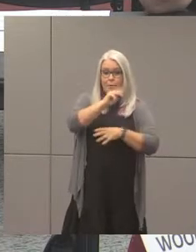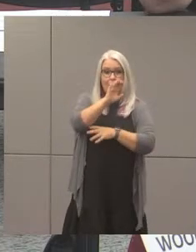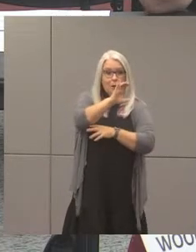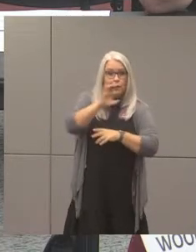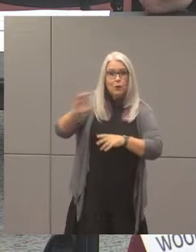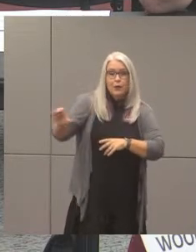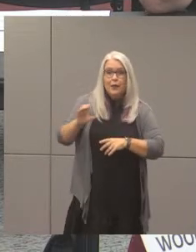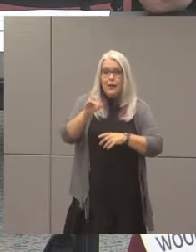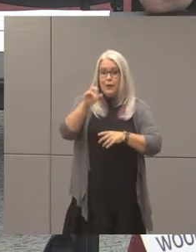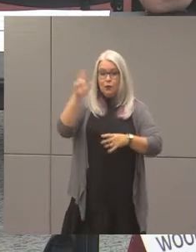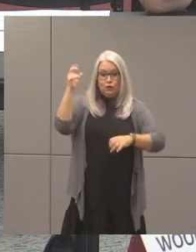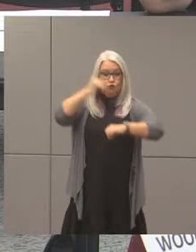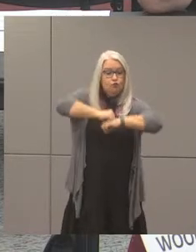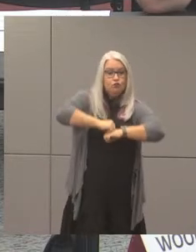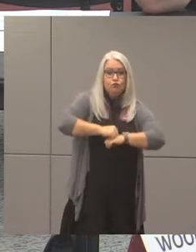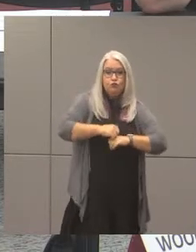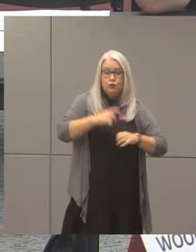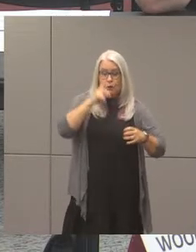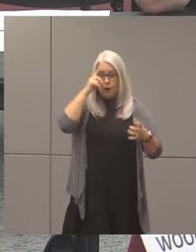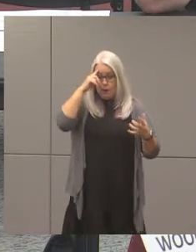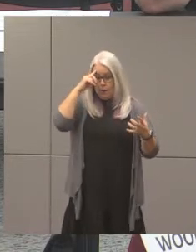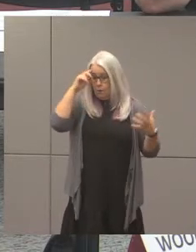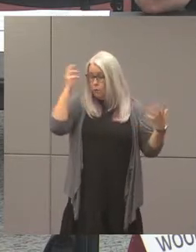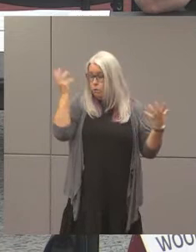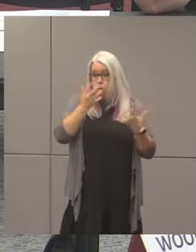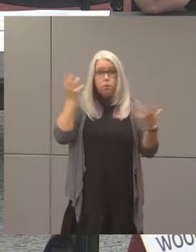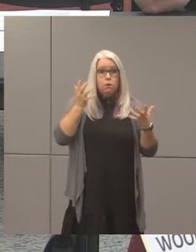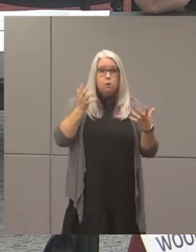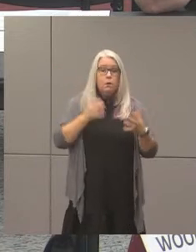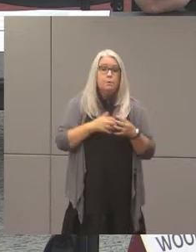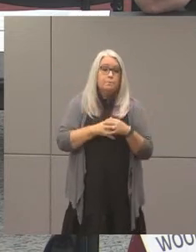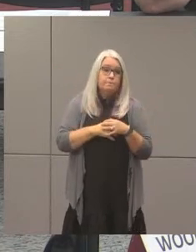That is unfathomable to me.